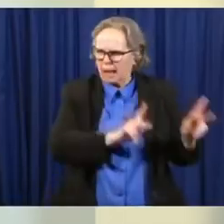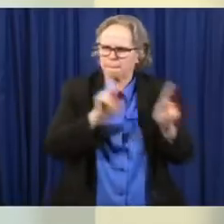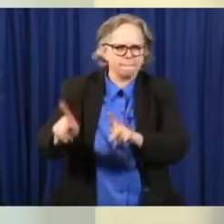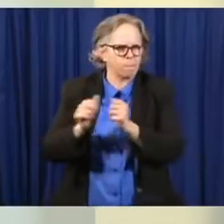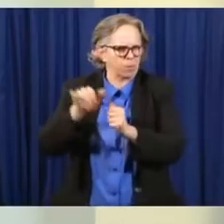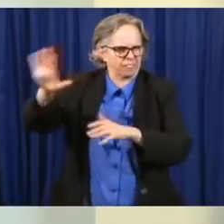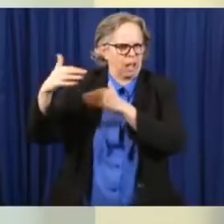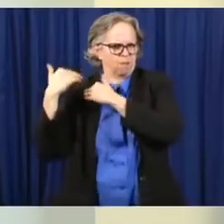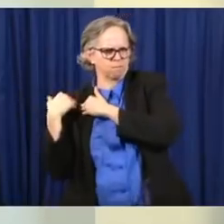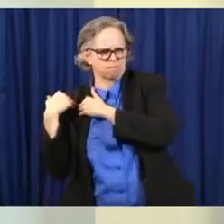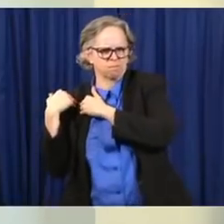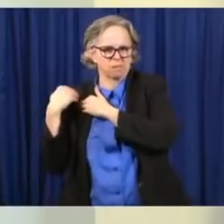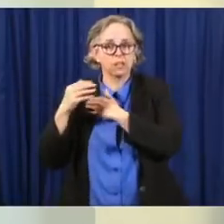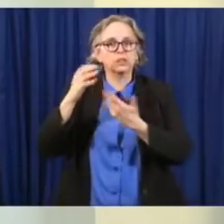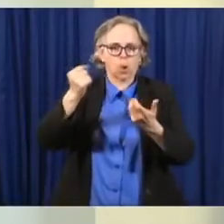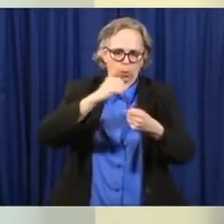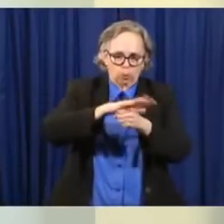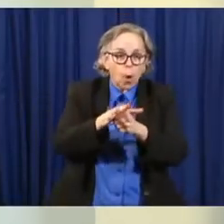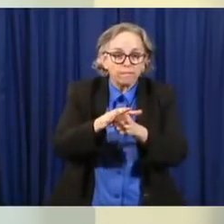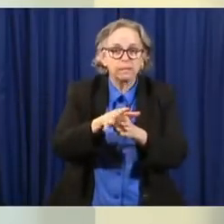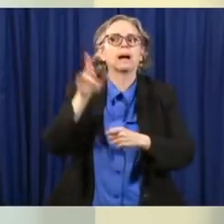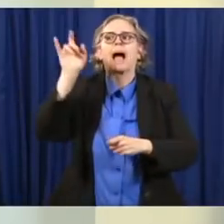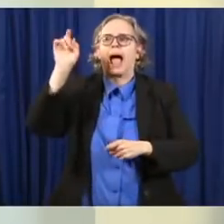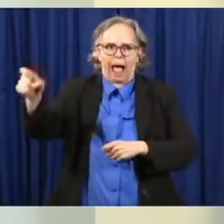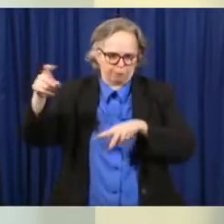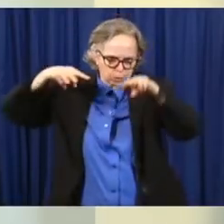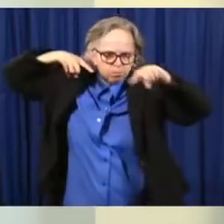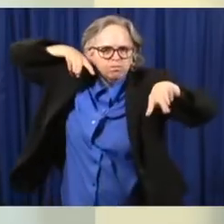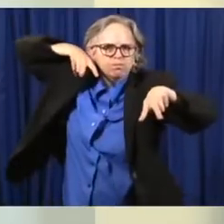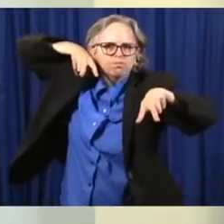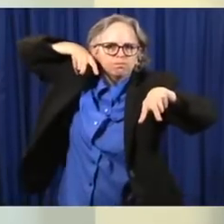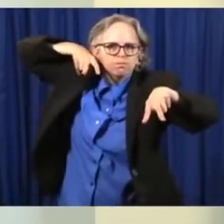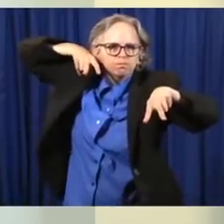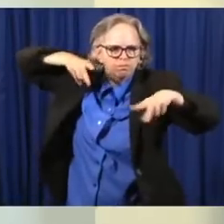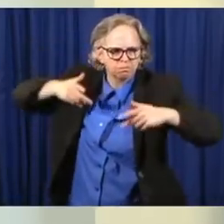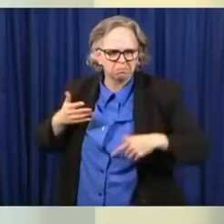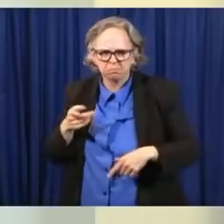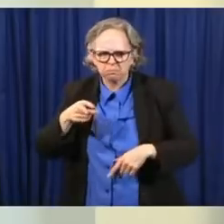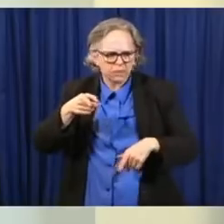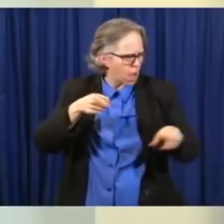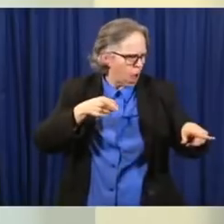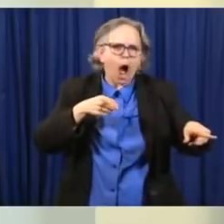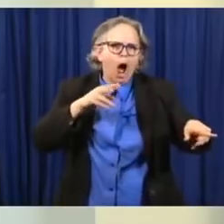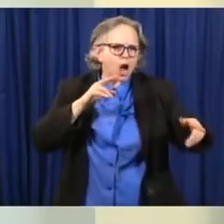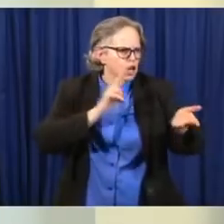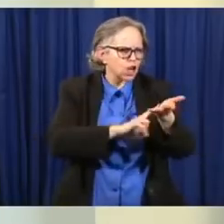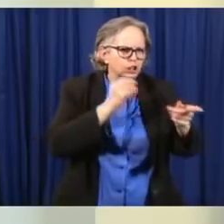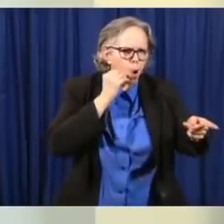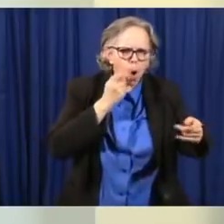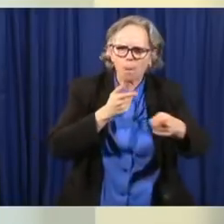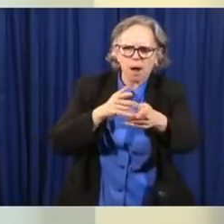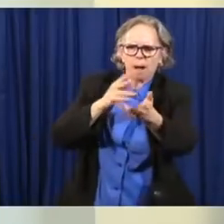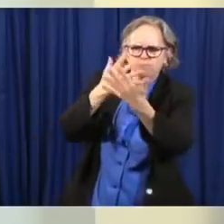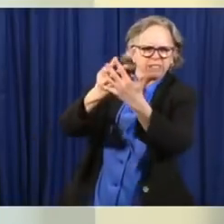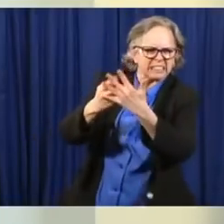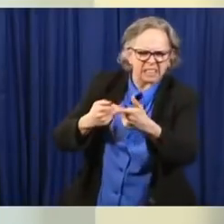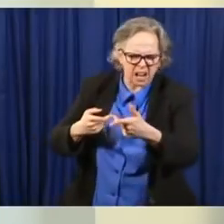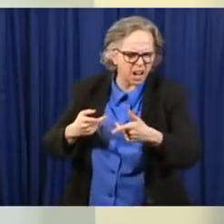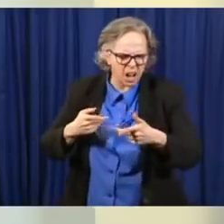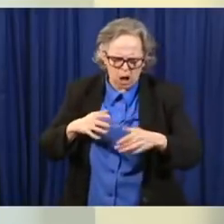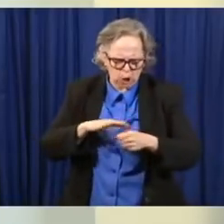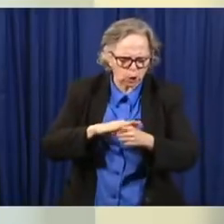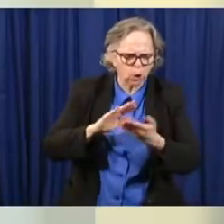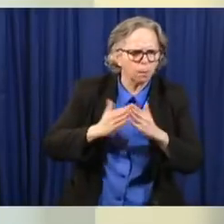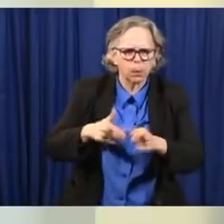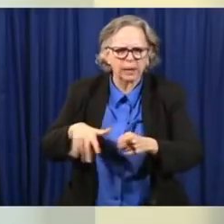are trying to look at the state and say, this nursing home or this prison or this community or now eventually this workplace, we might see